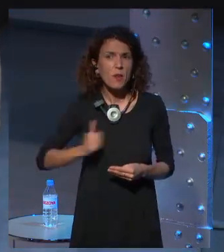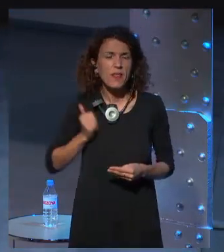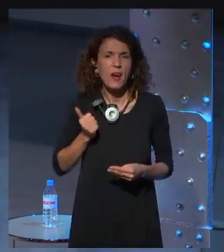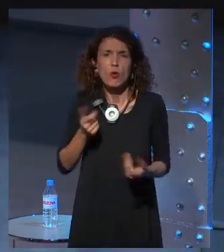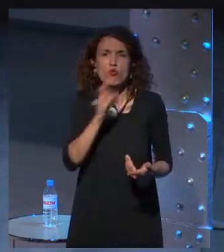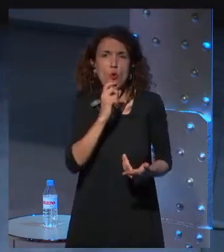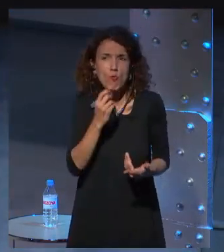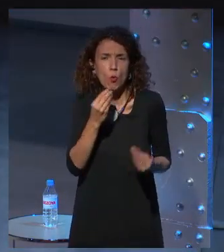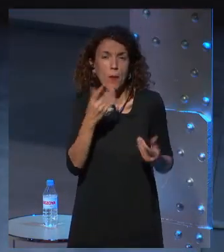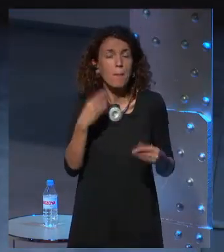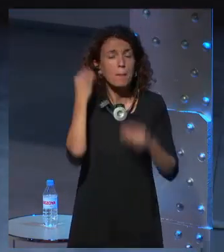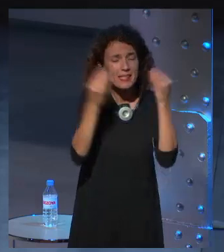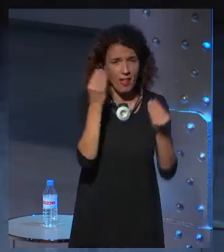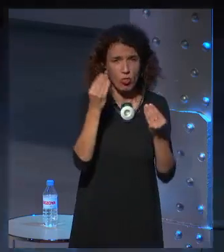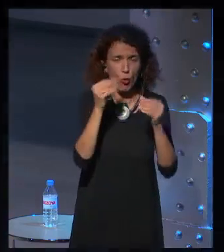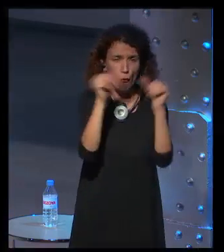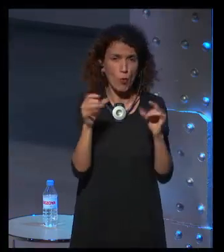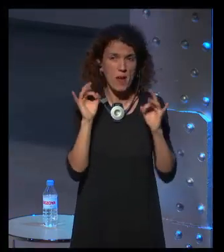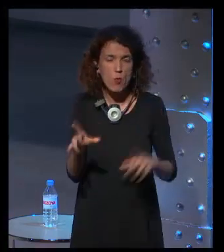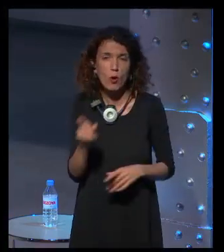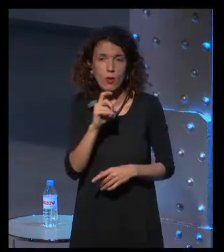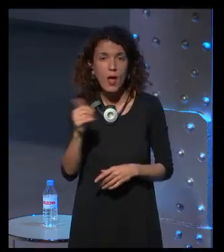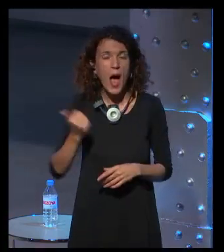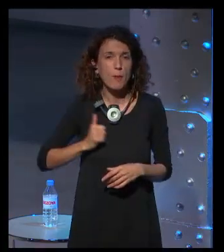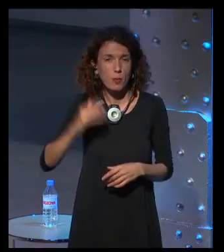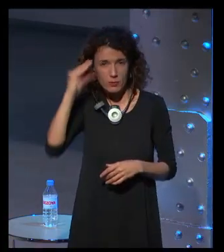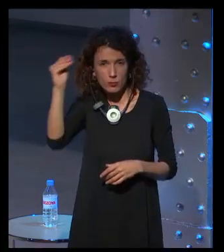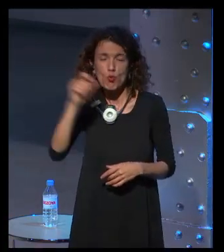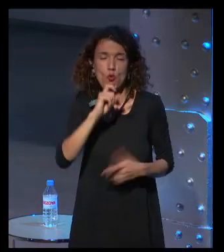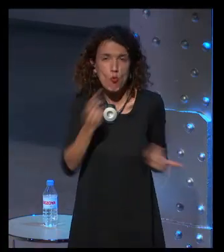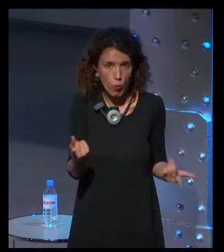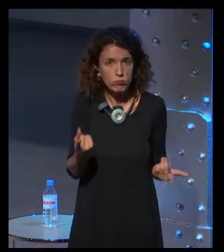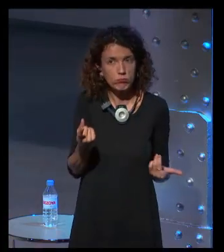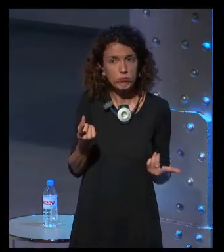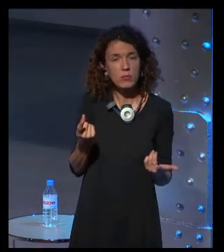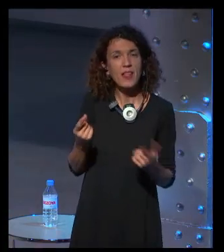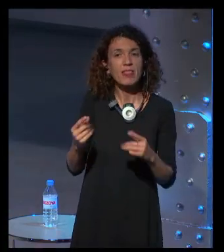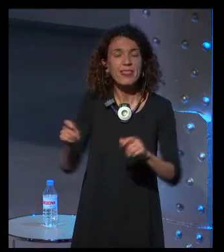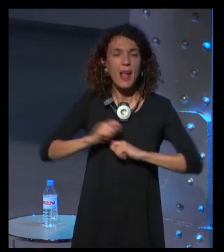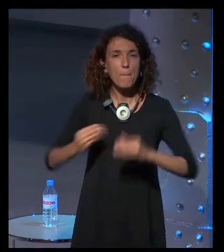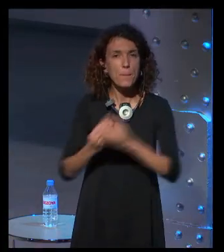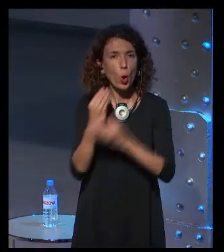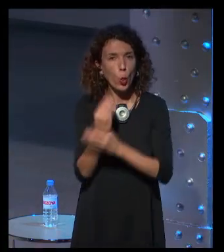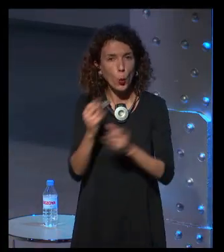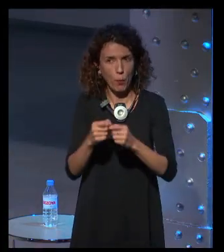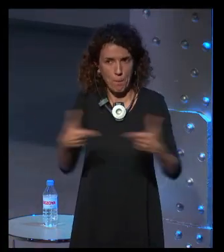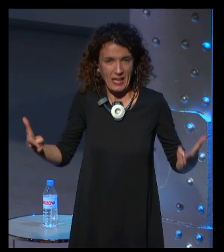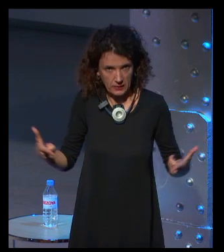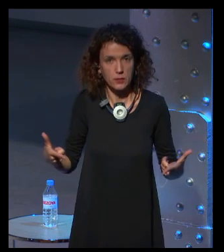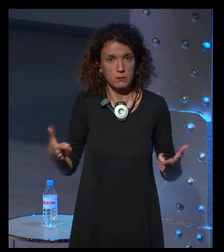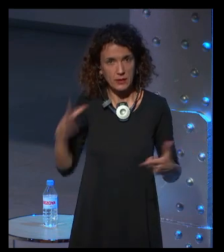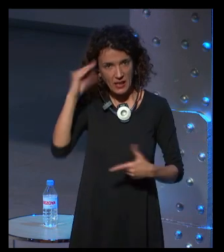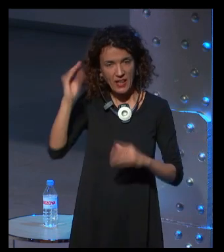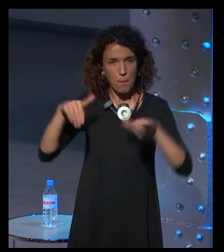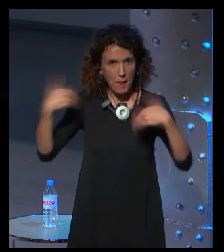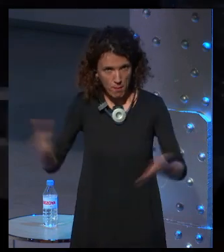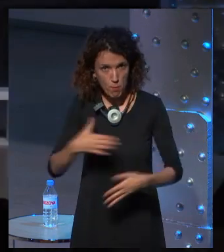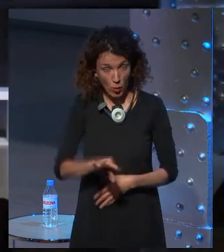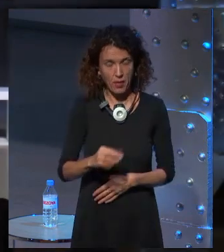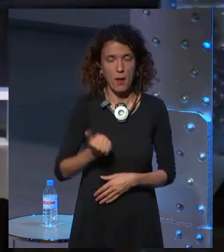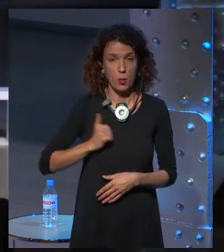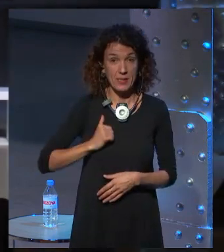Turns out, it's good at efficiency, right? And it's good at production. So artificial intelligence,